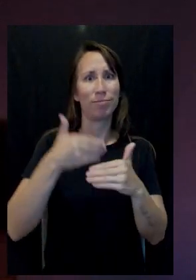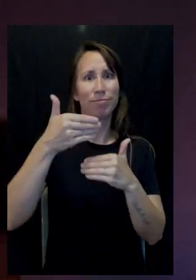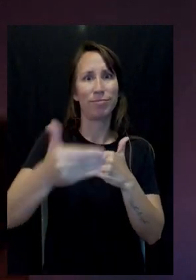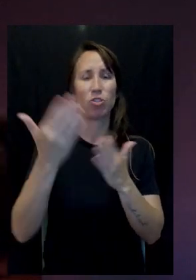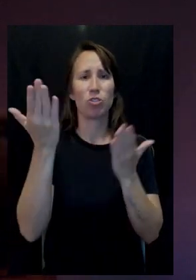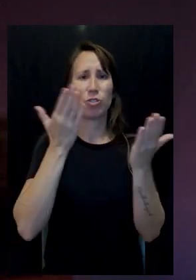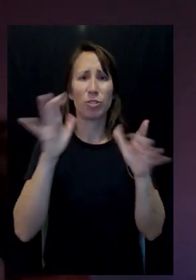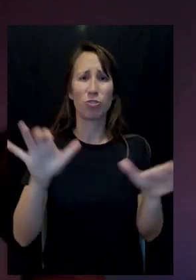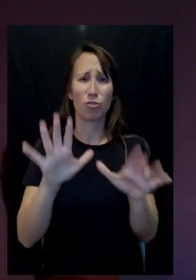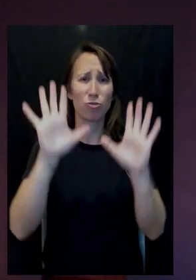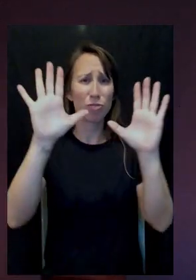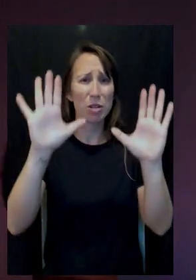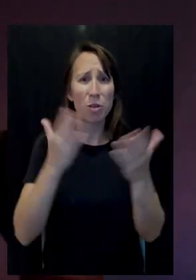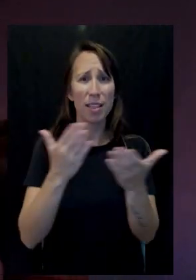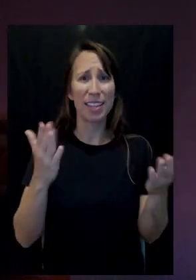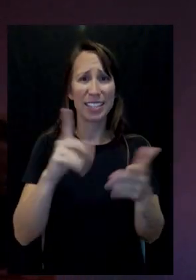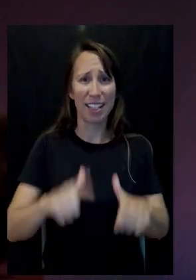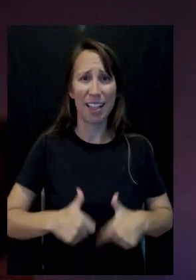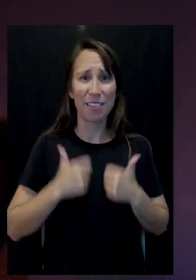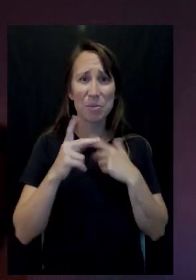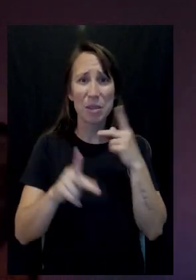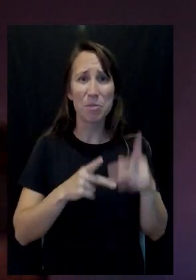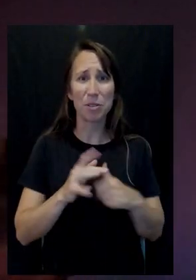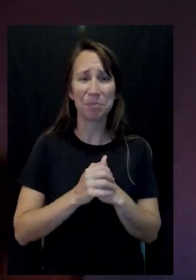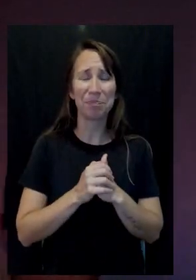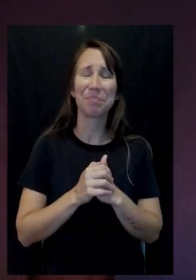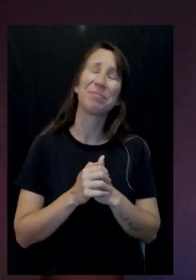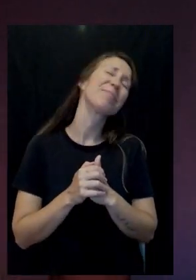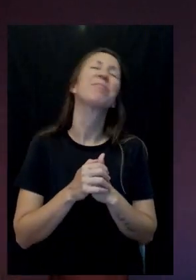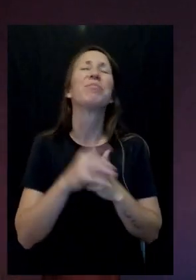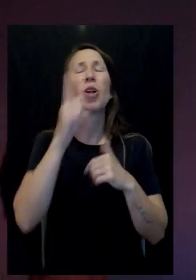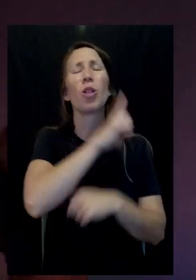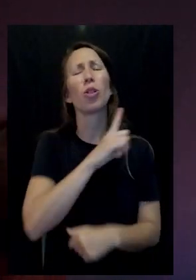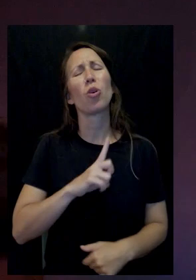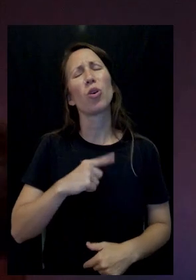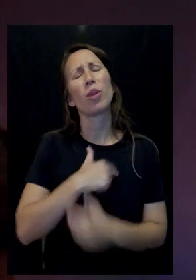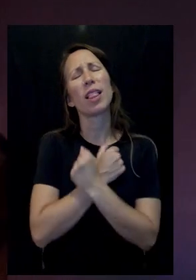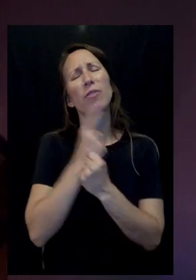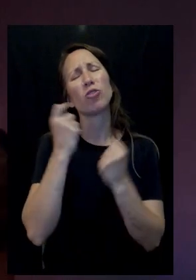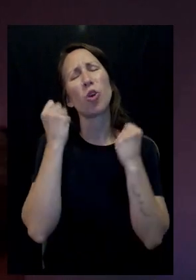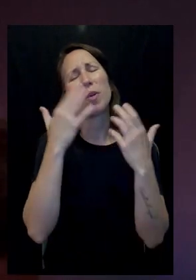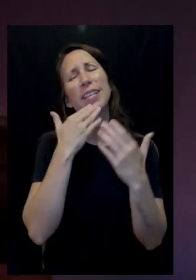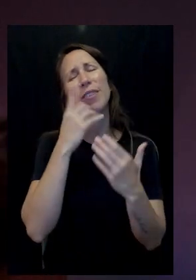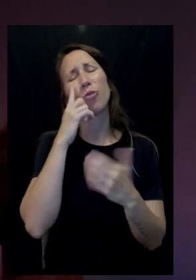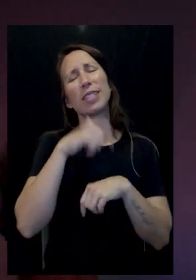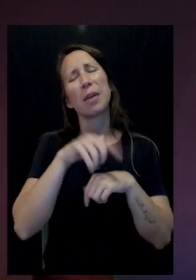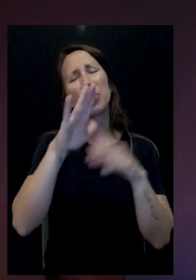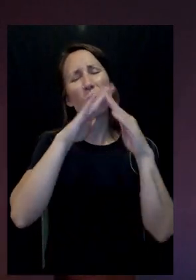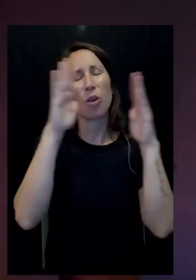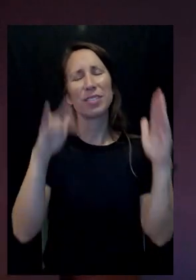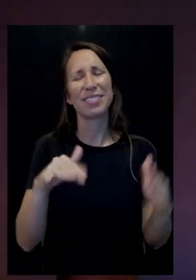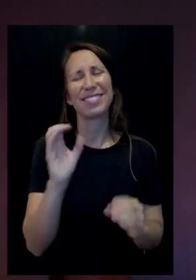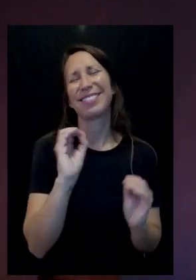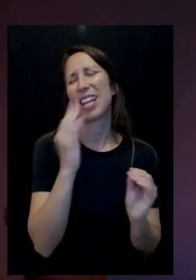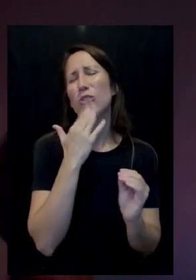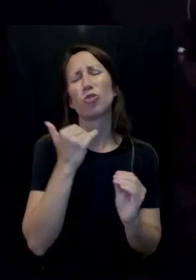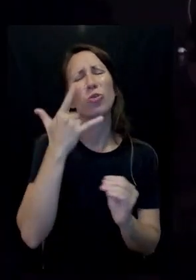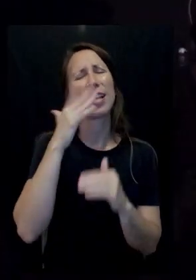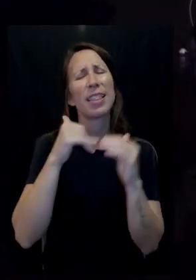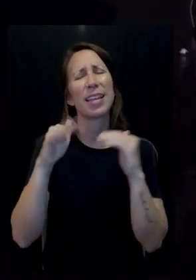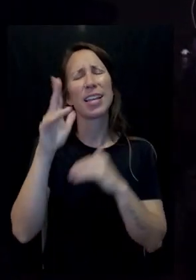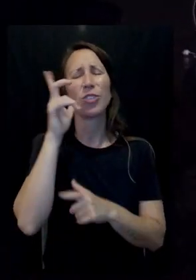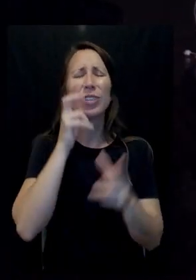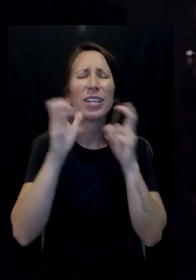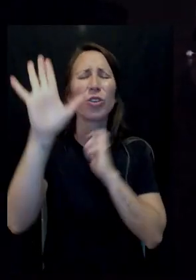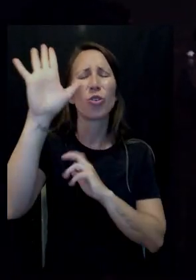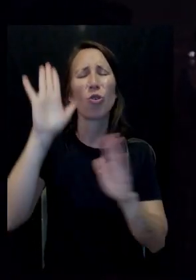in the lives of people? Awesome. Lord, we love you so much. Thank you for time in your house, Lord. We know there's nothing sweeter for you than to hear your children playing in your